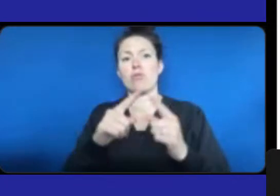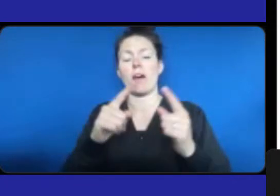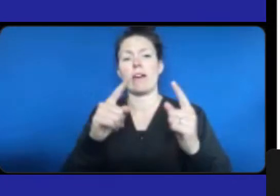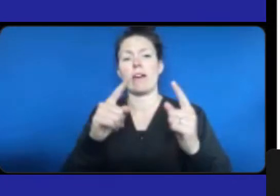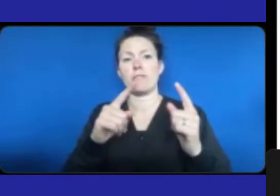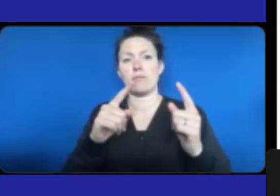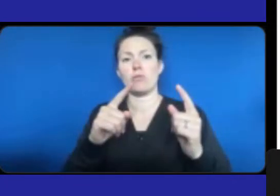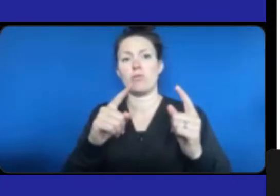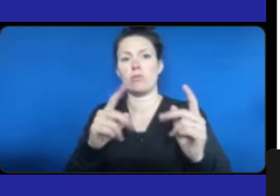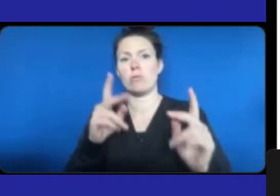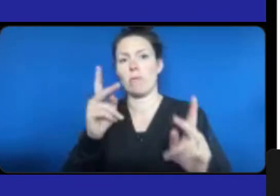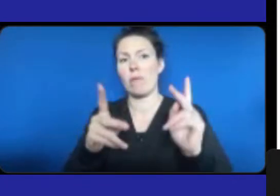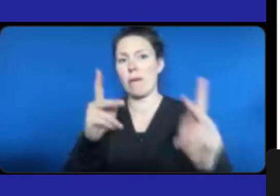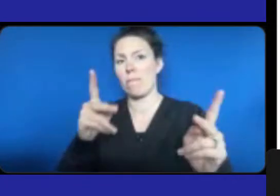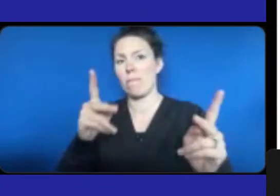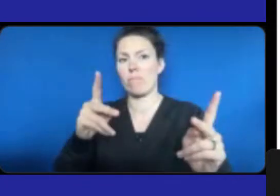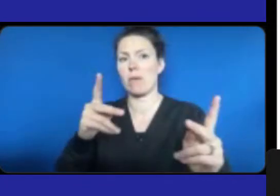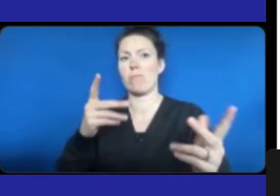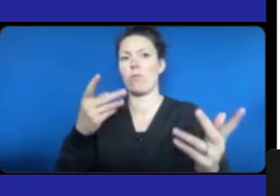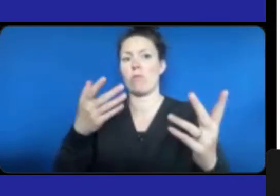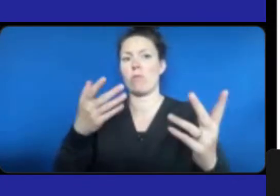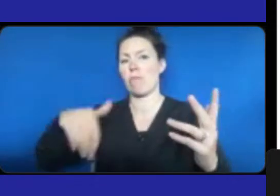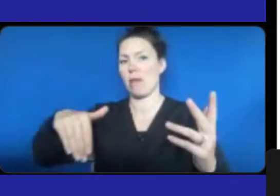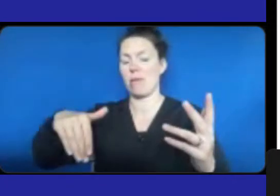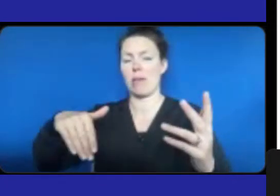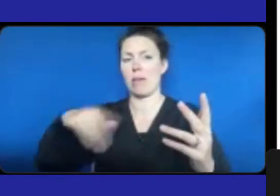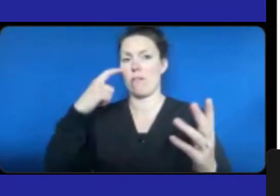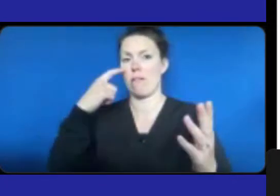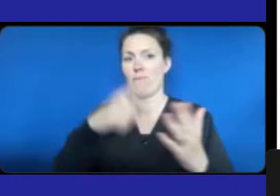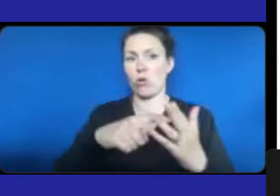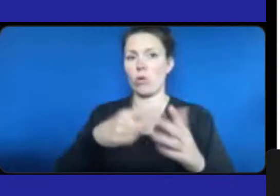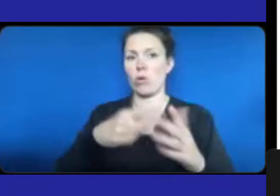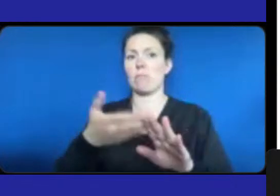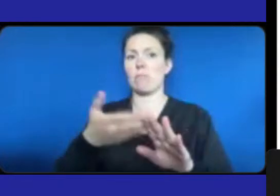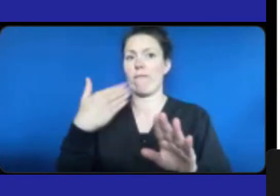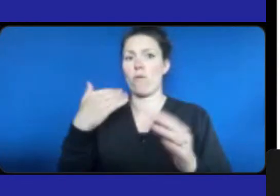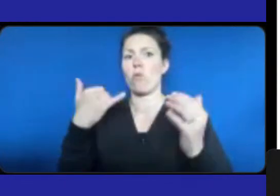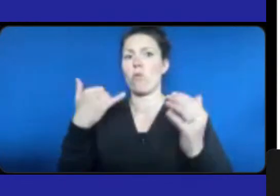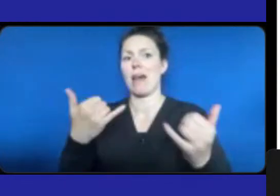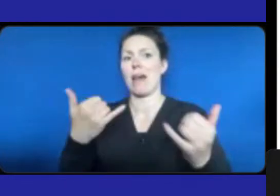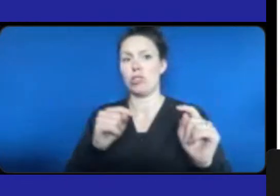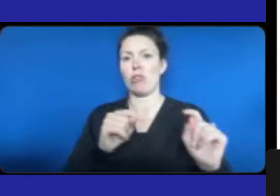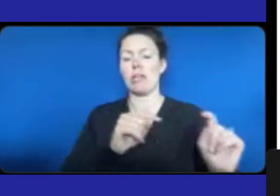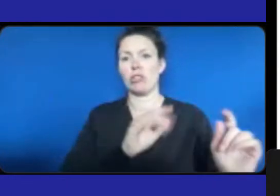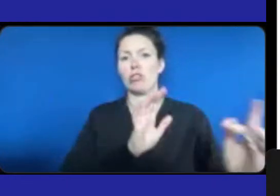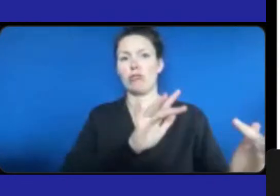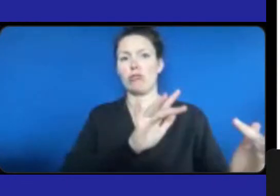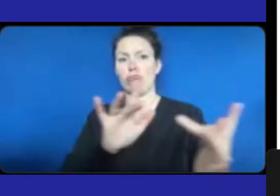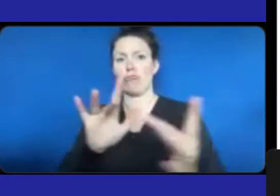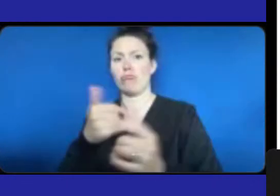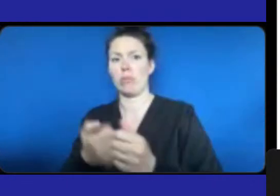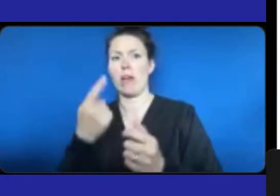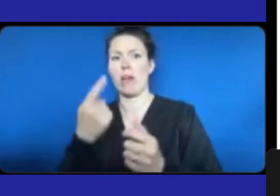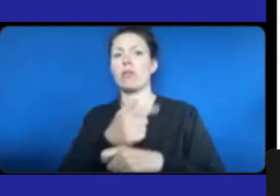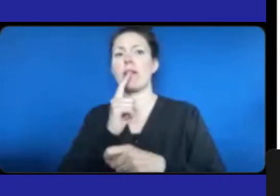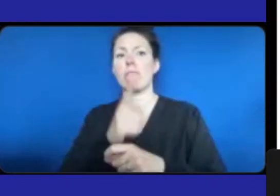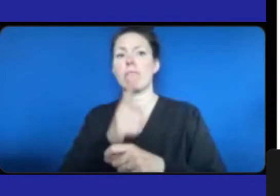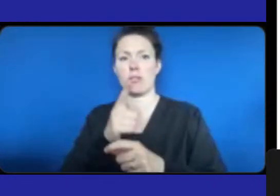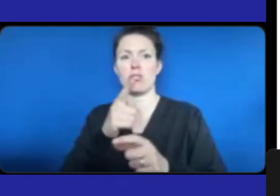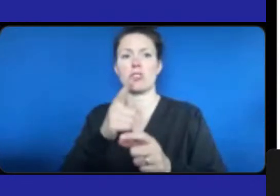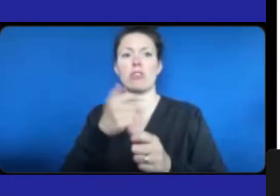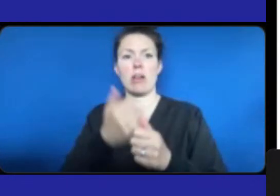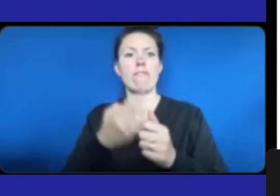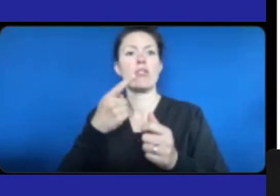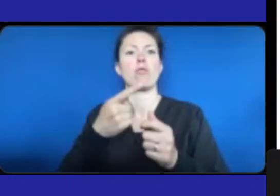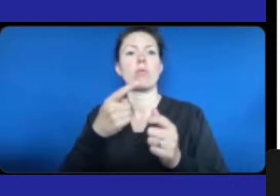might not have been caught otherwise. And one of our expectations and hope for that is that this will be an ongoing body. We very